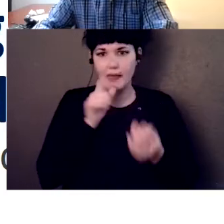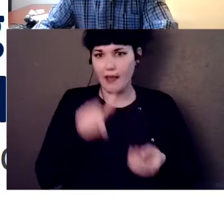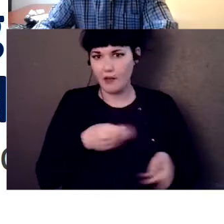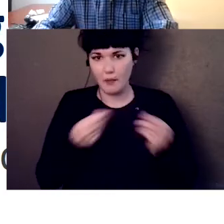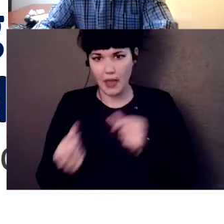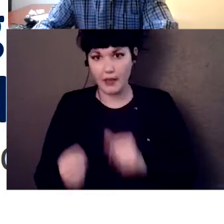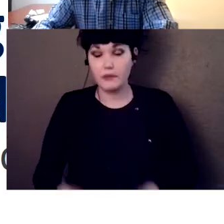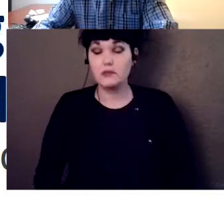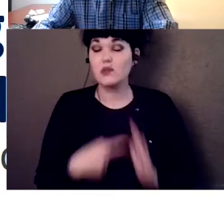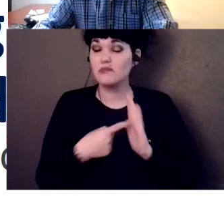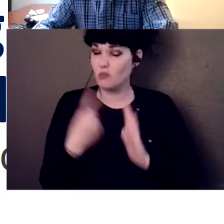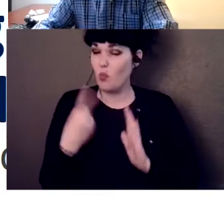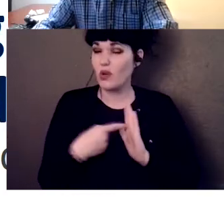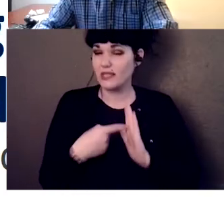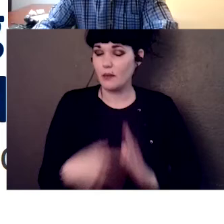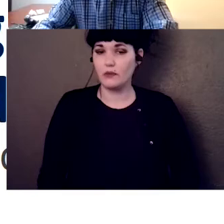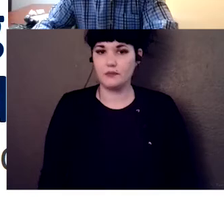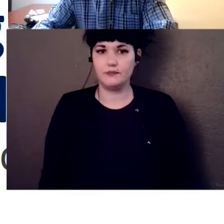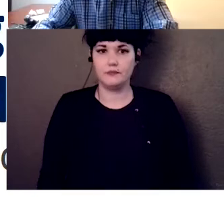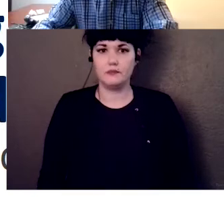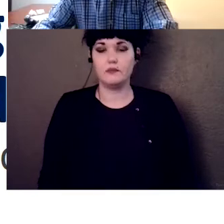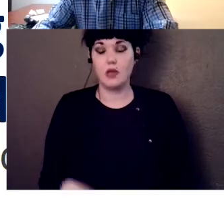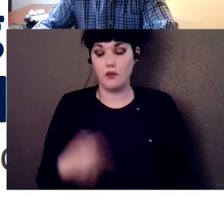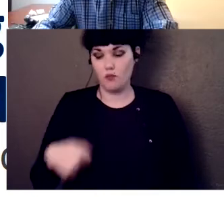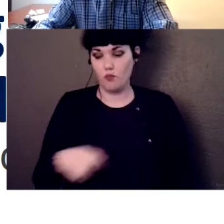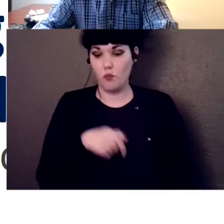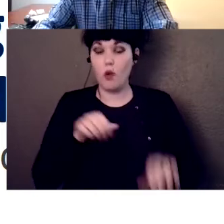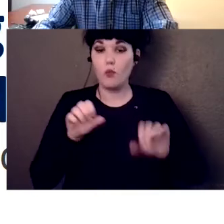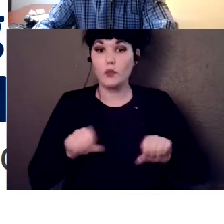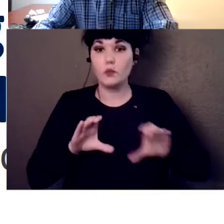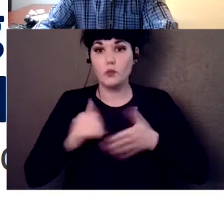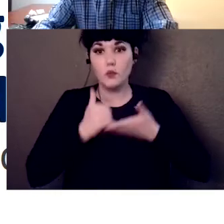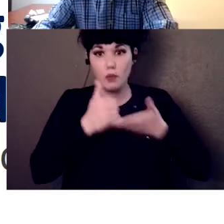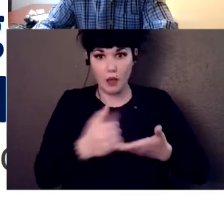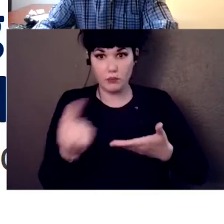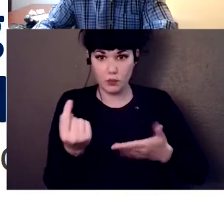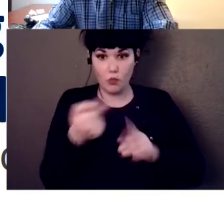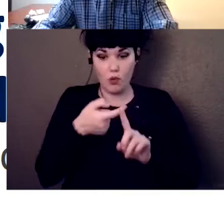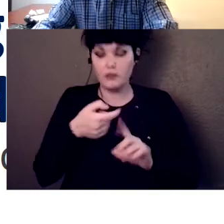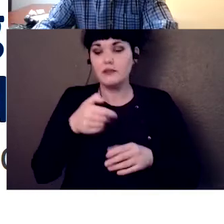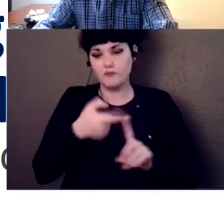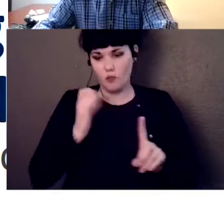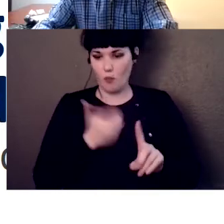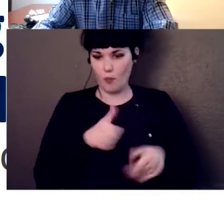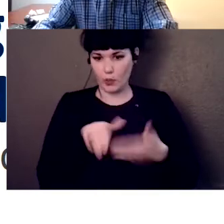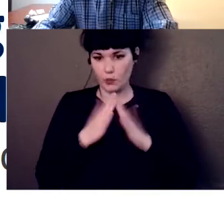one example of what DRNY was able to do for an individual in our community.